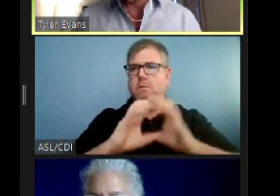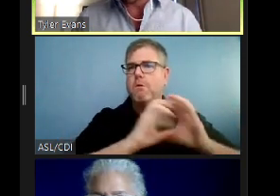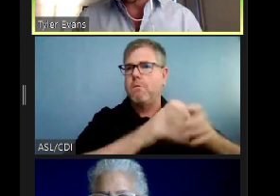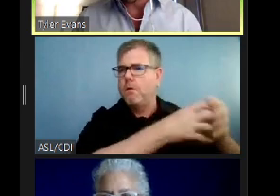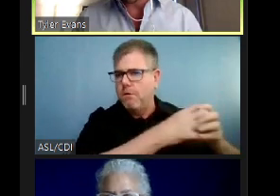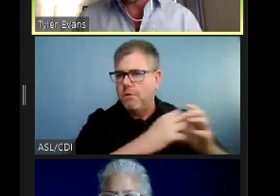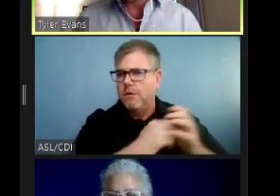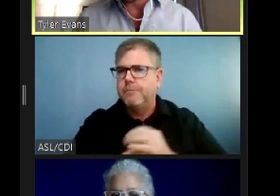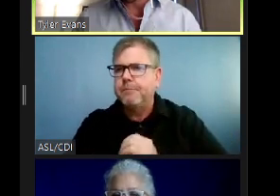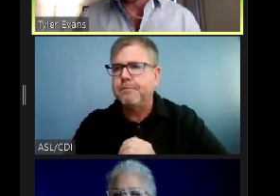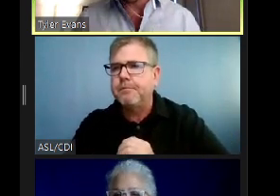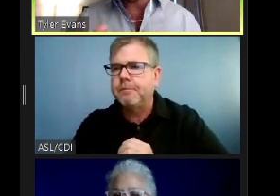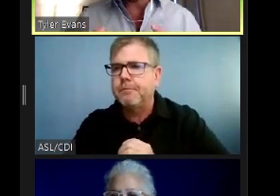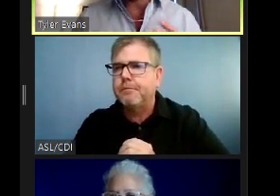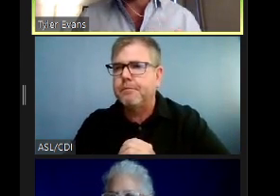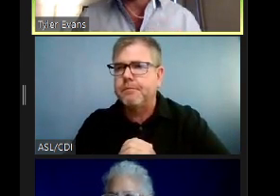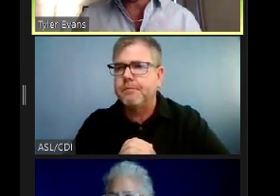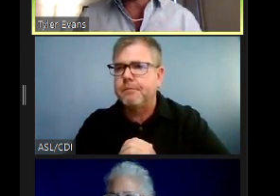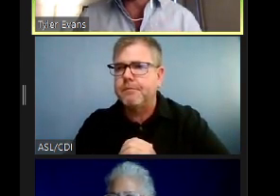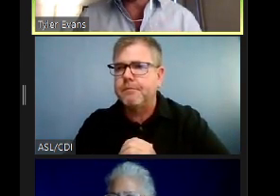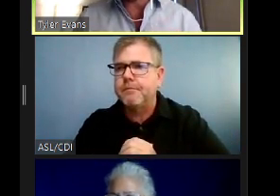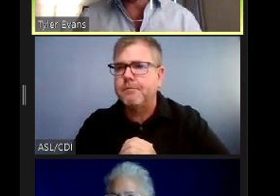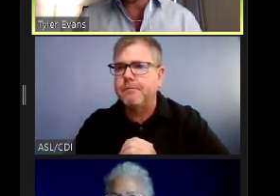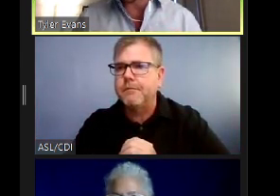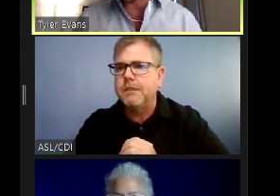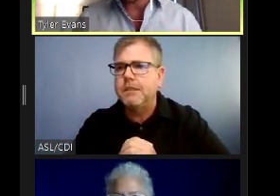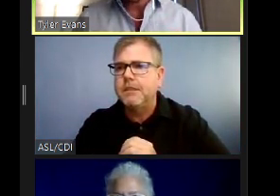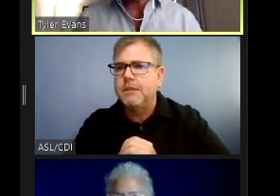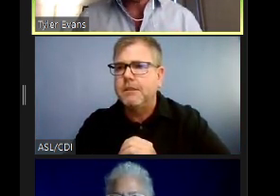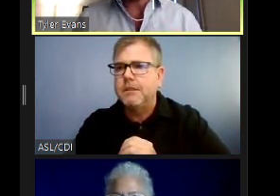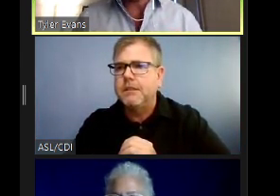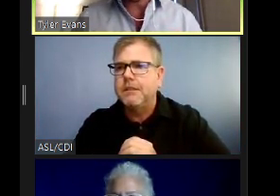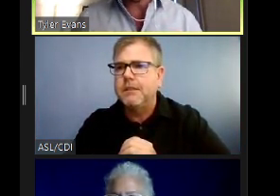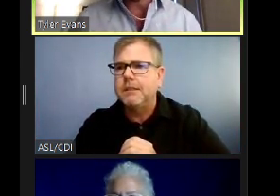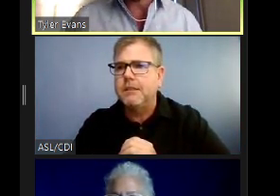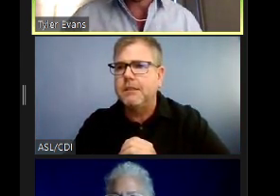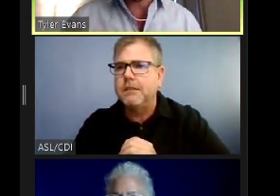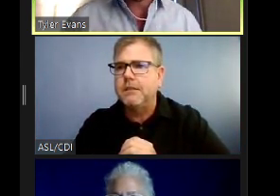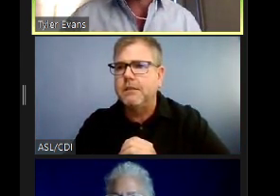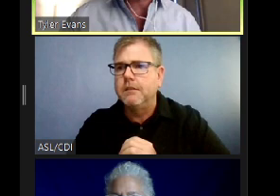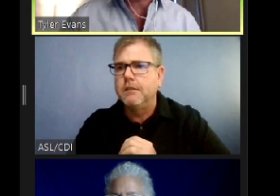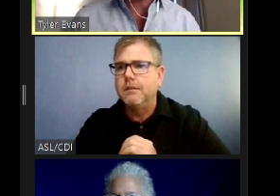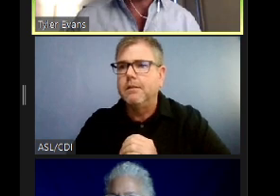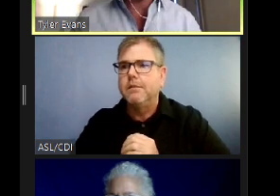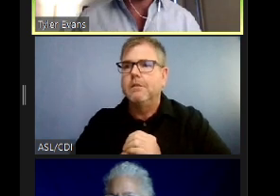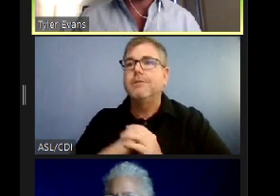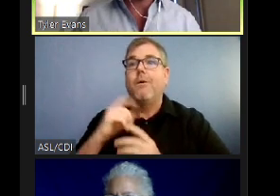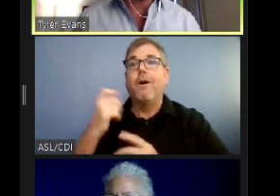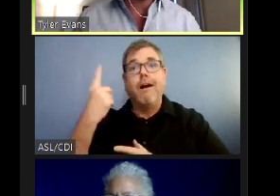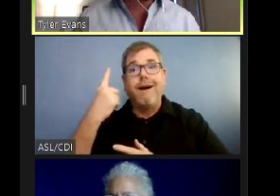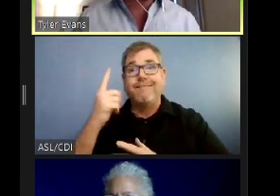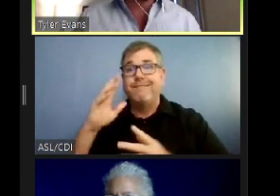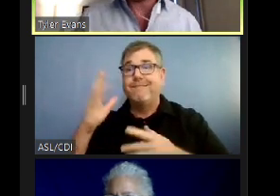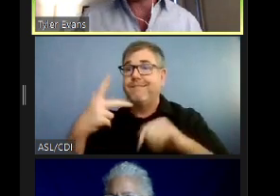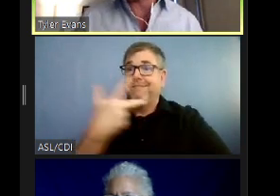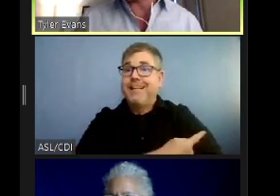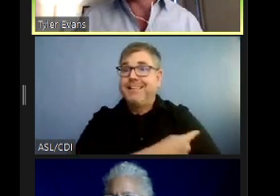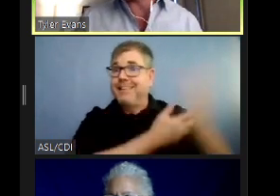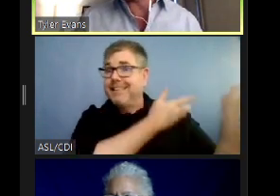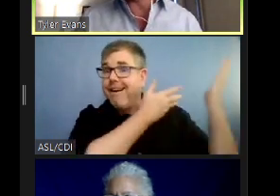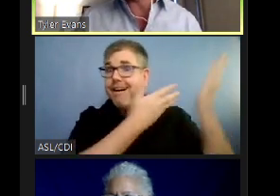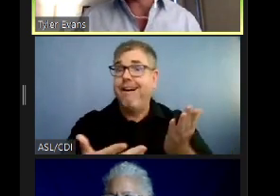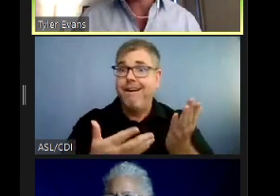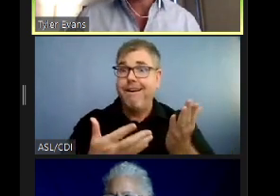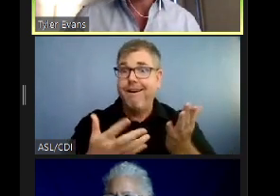with the multi-county entities, and really kind of working in partnership with our friends over at Kaiser is very important. Kaiser and others. Next